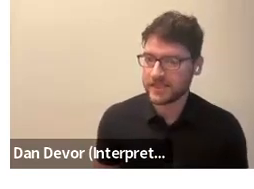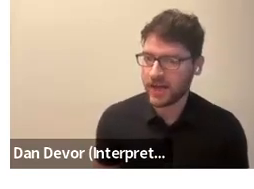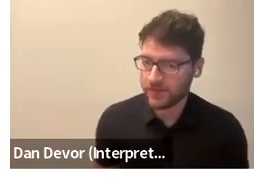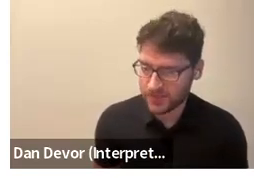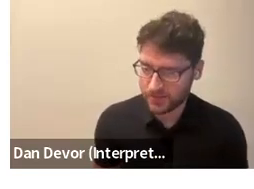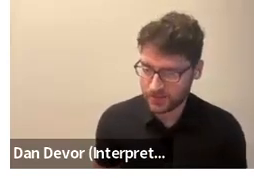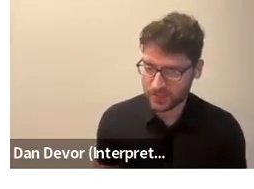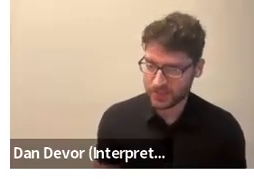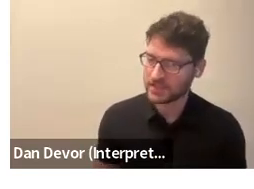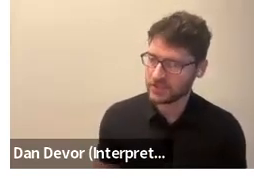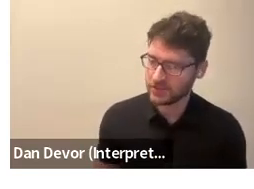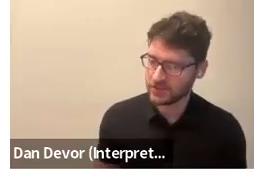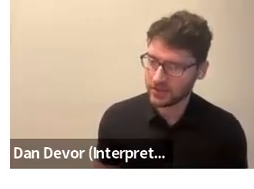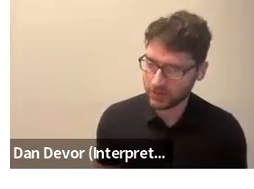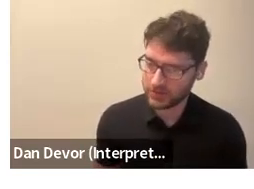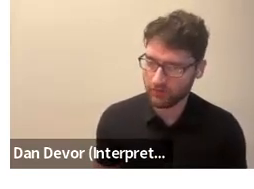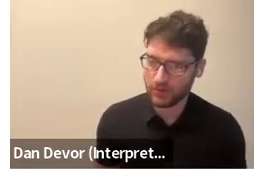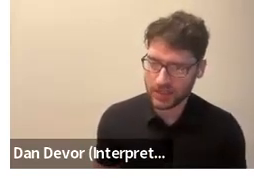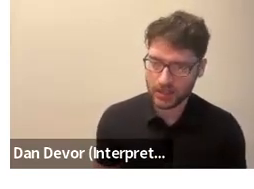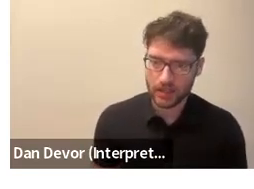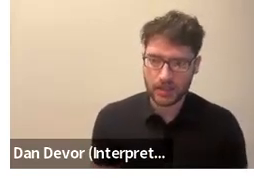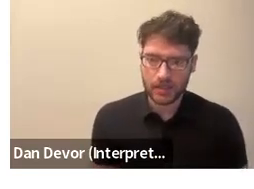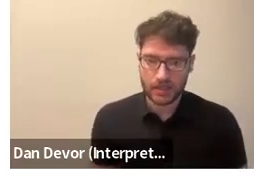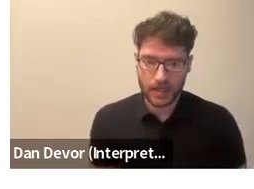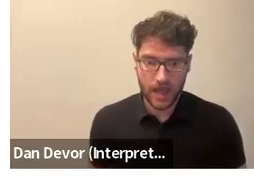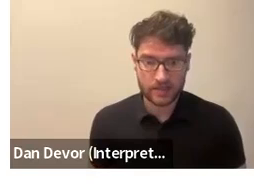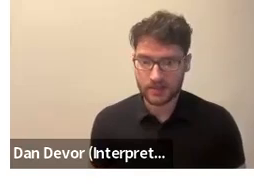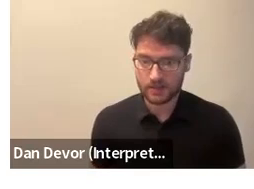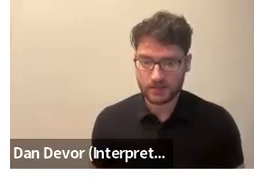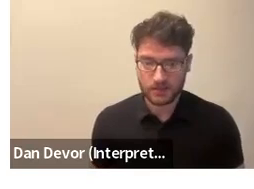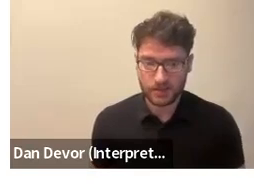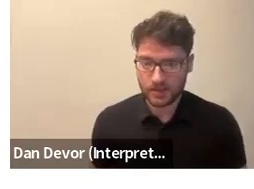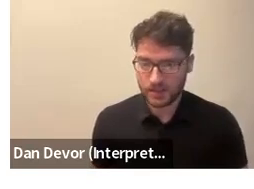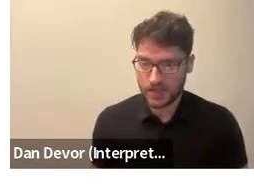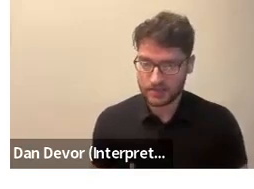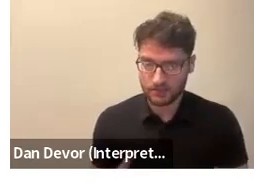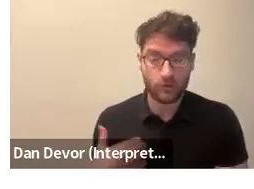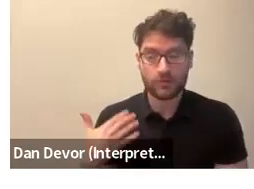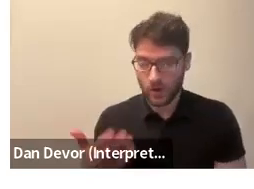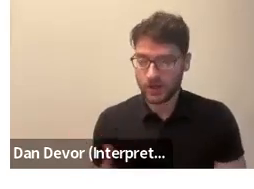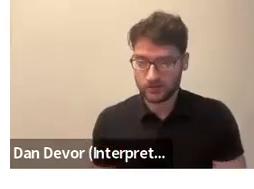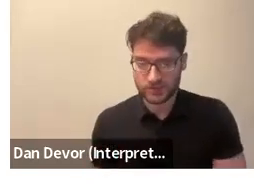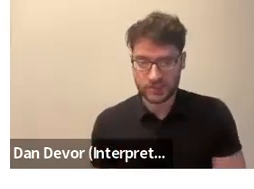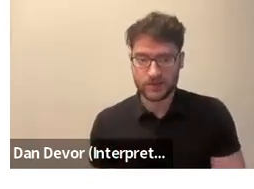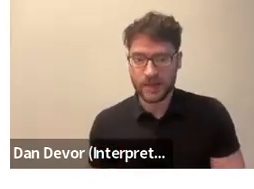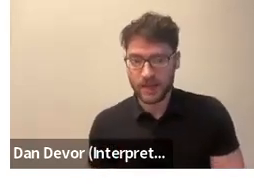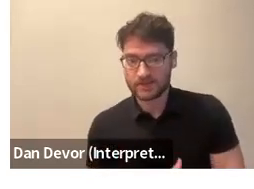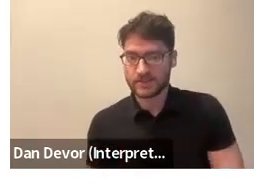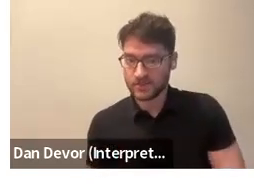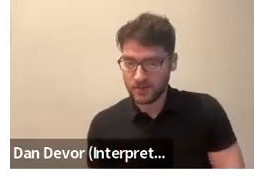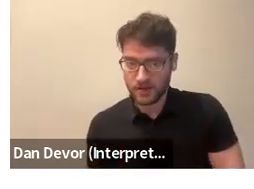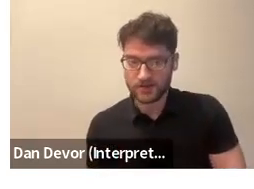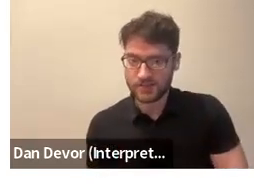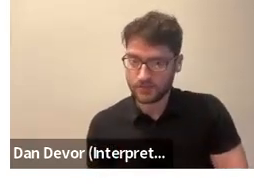to be satisfied for something to be considered a language formally, ASL all languages need to be